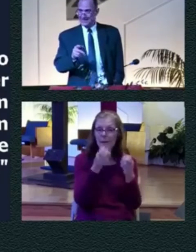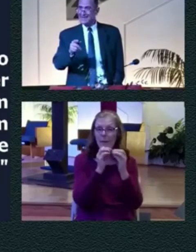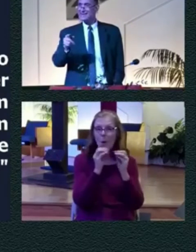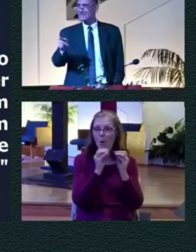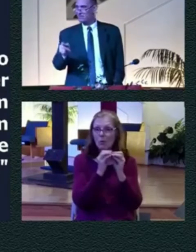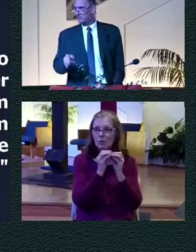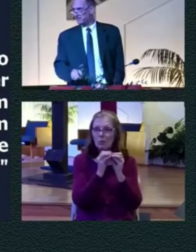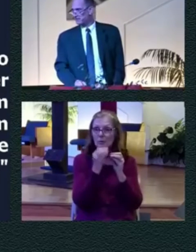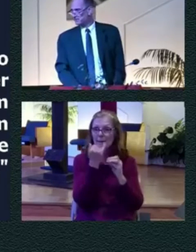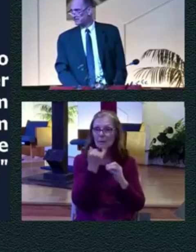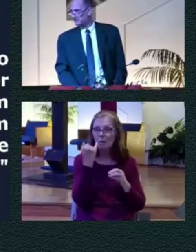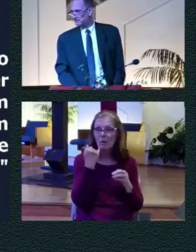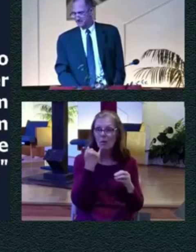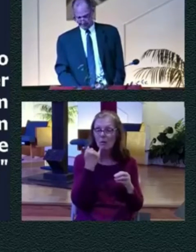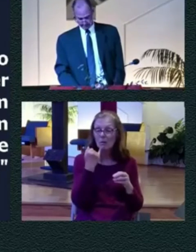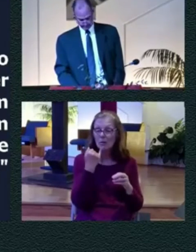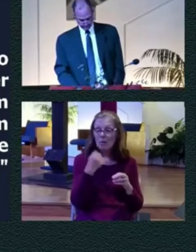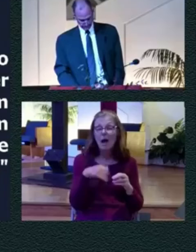an end of them